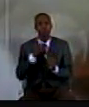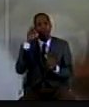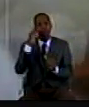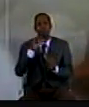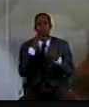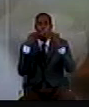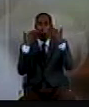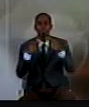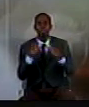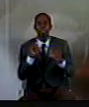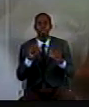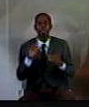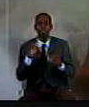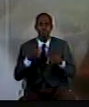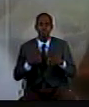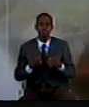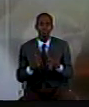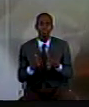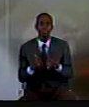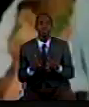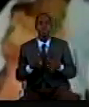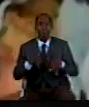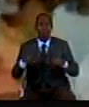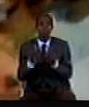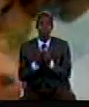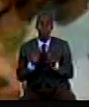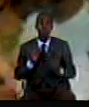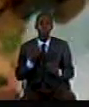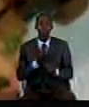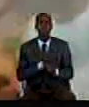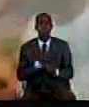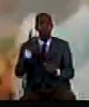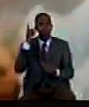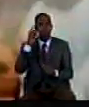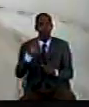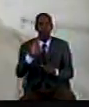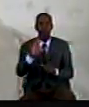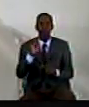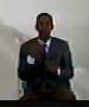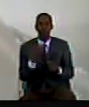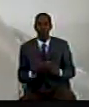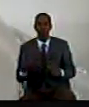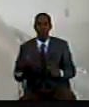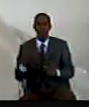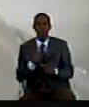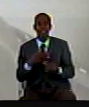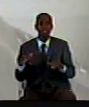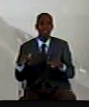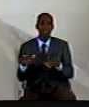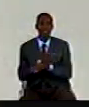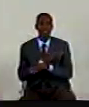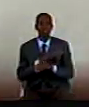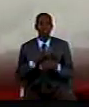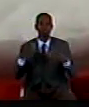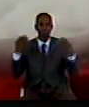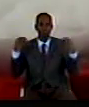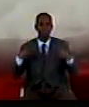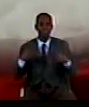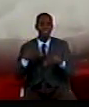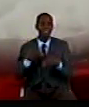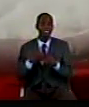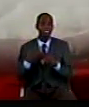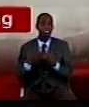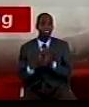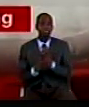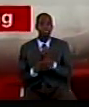access, dealing with every situation. March with us for untapped resources and get drenched in the oil of solution. God's